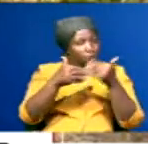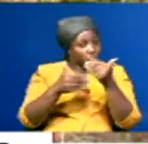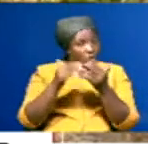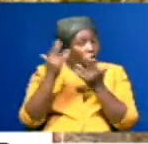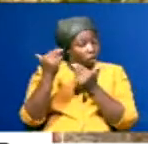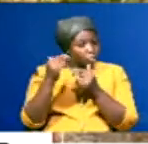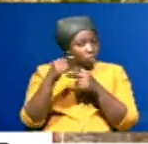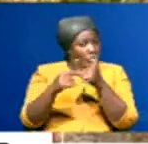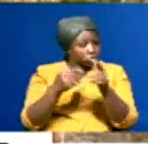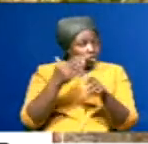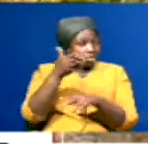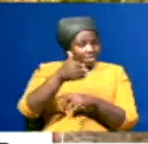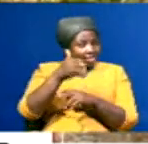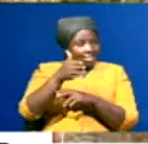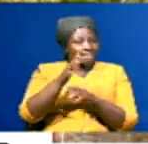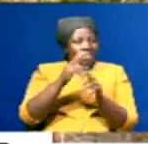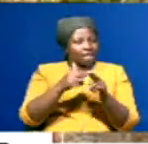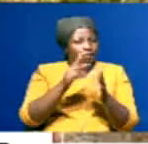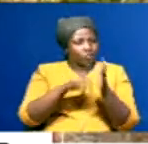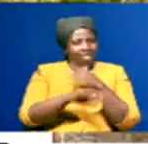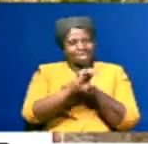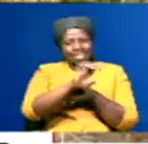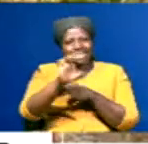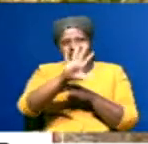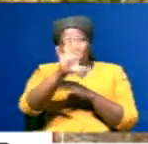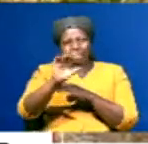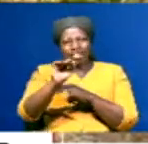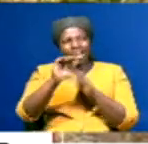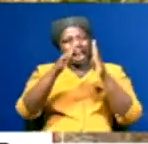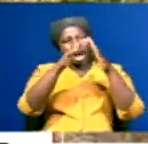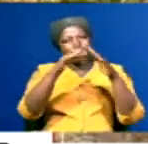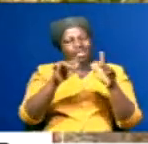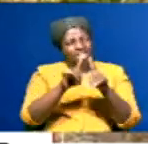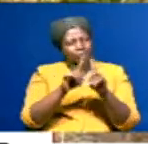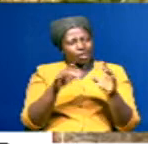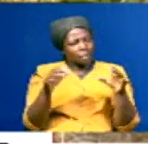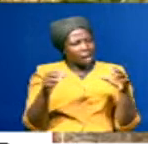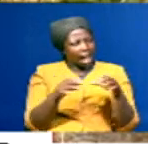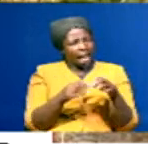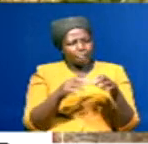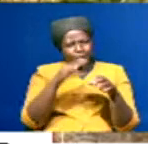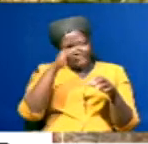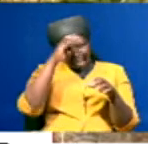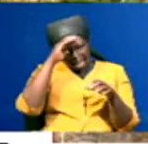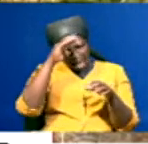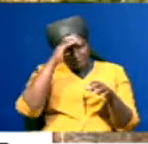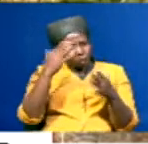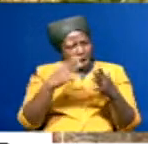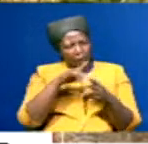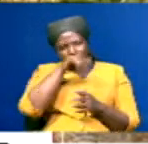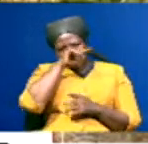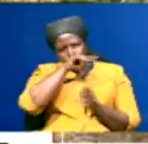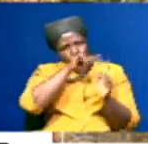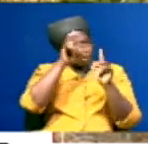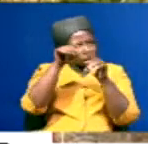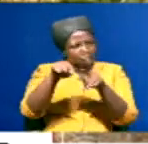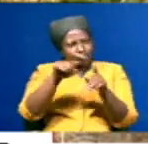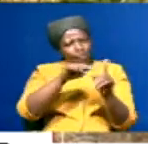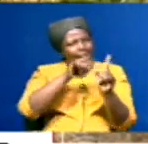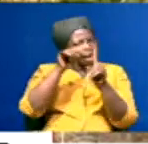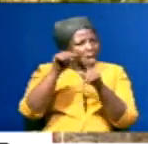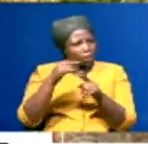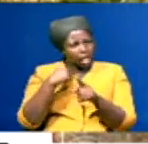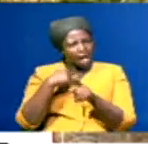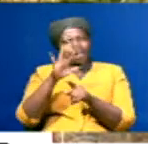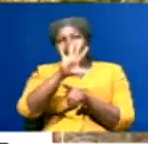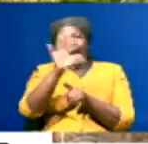House, like a club, where Muzungus will go there. And there were no African women